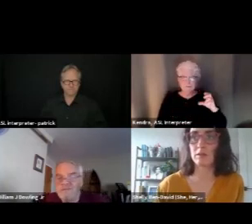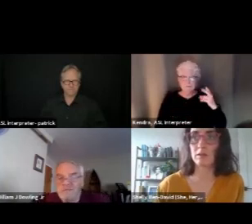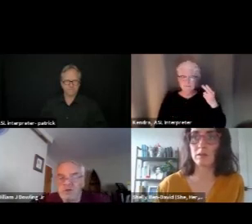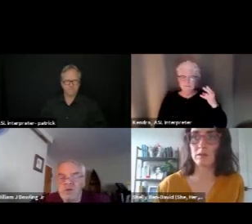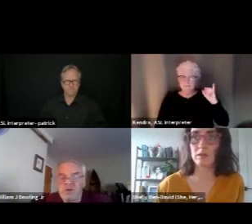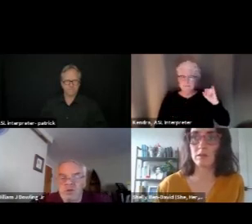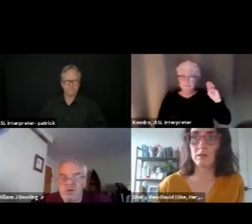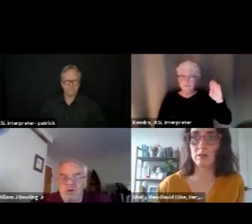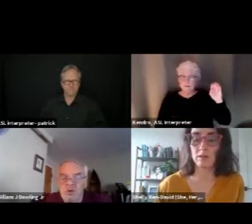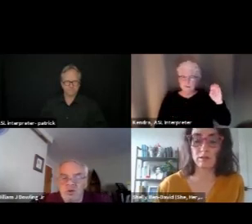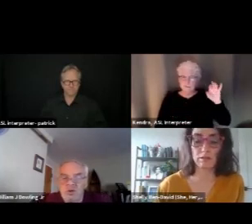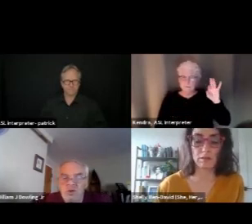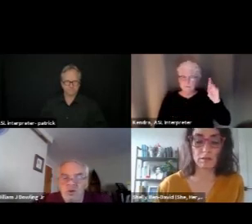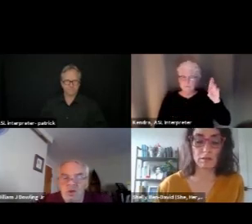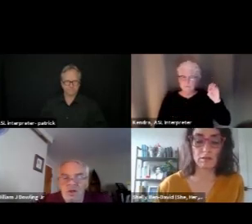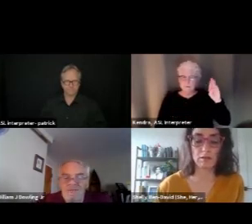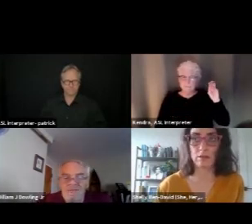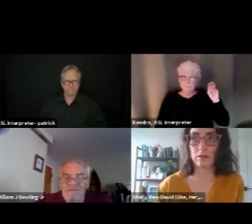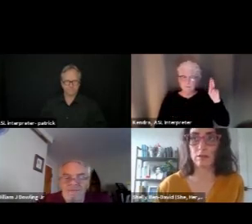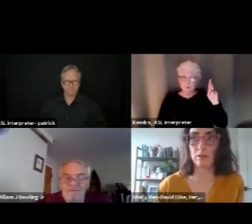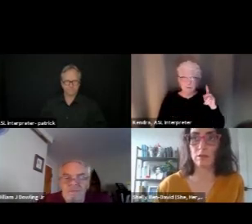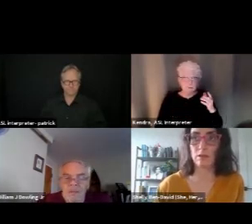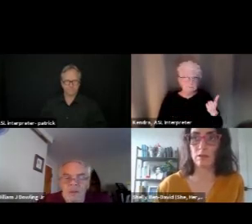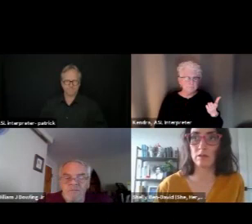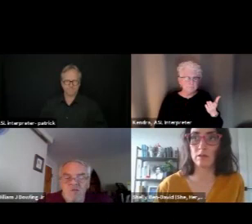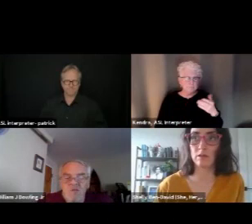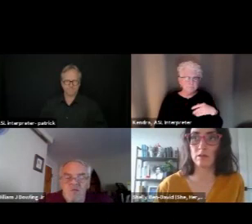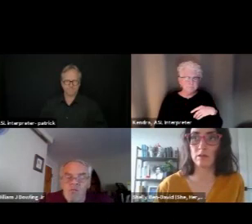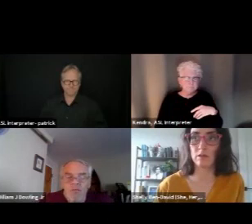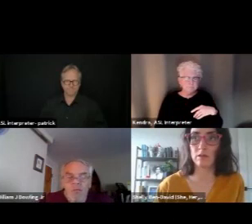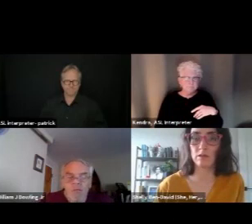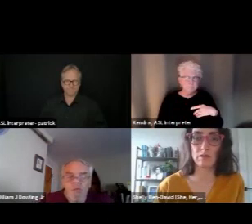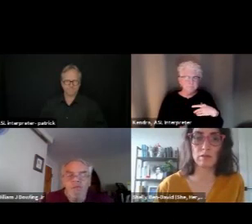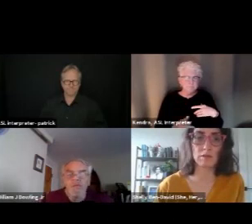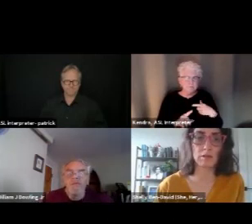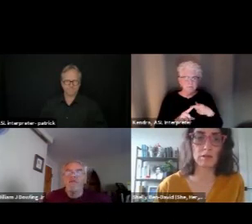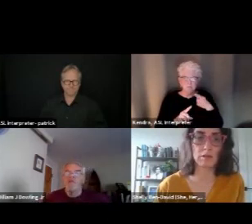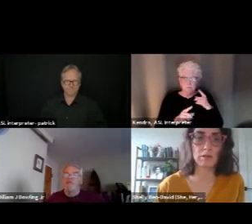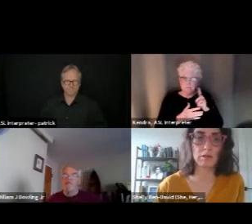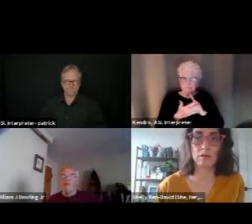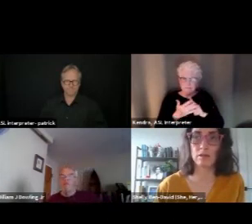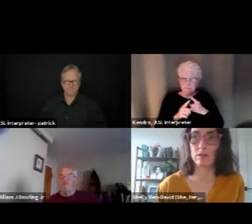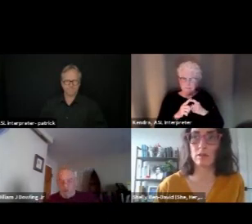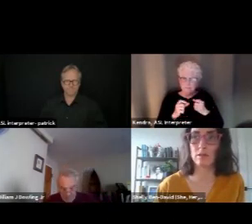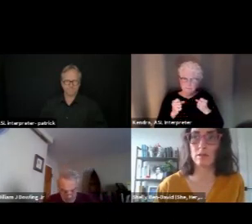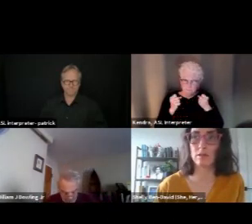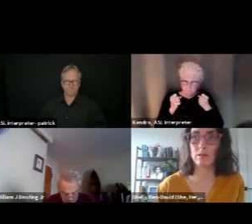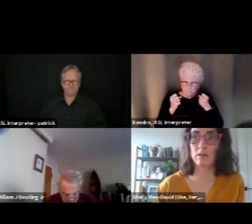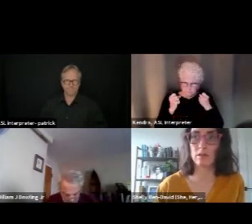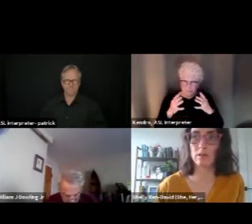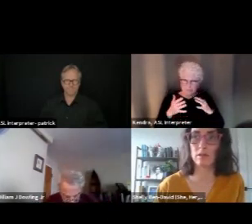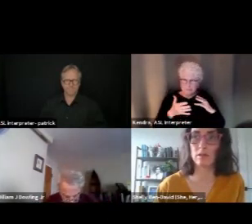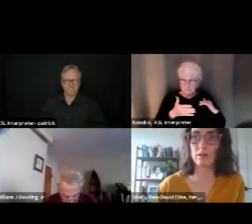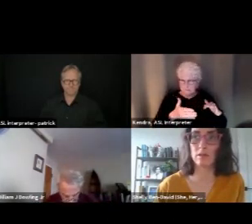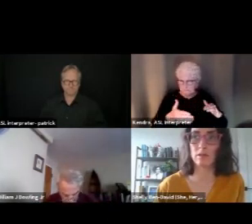So this is based on a review of many studies on recovery, and then the authors kind of put it all together to make